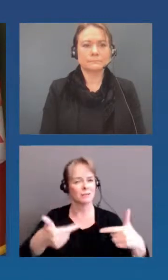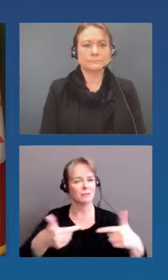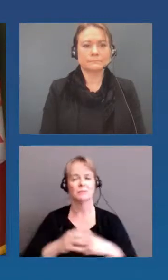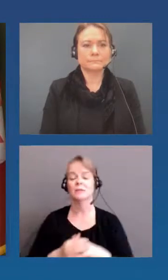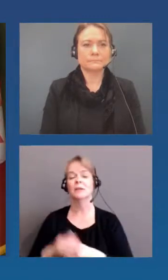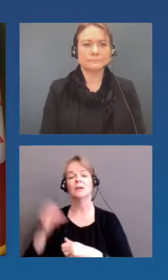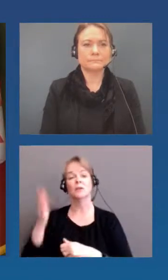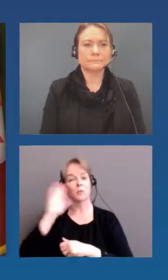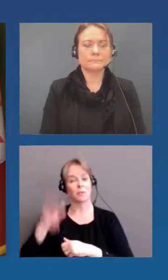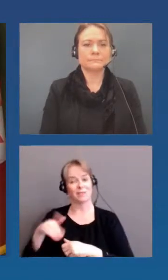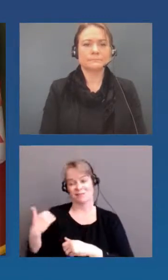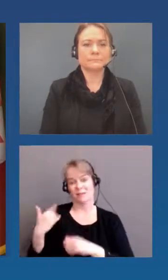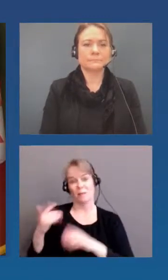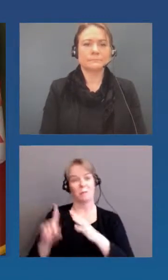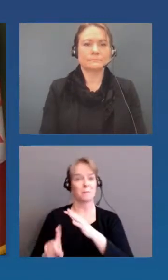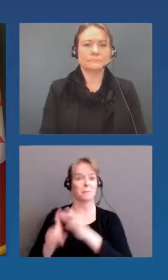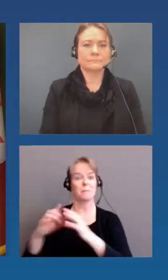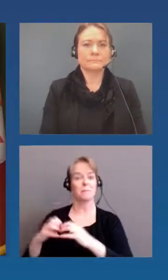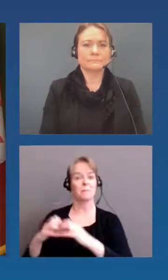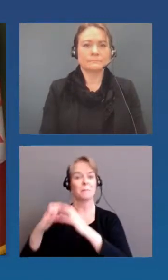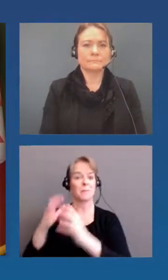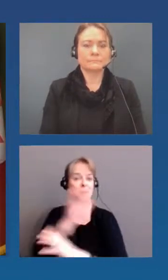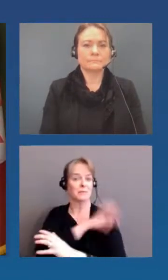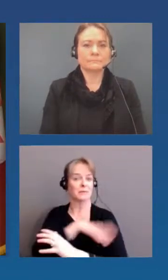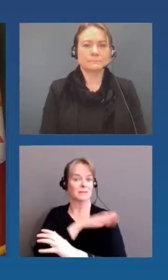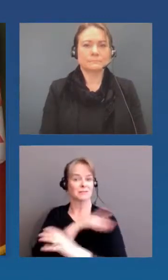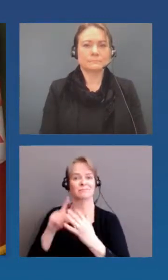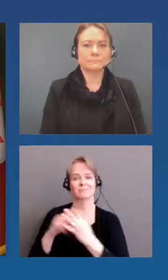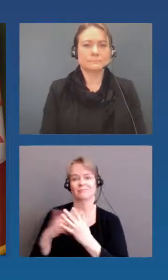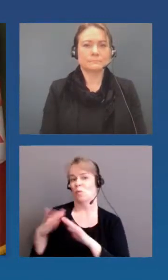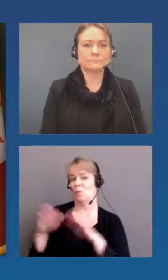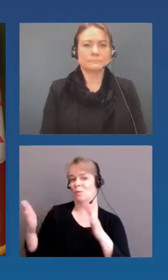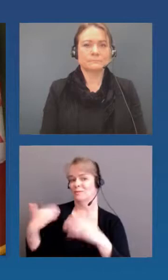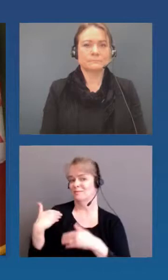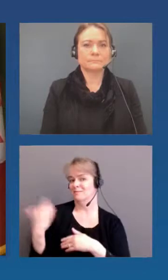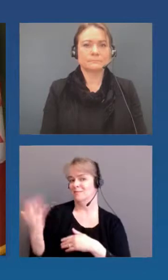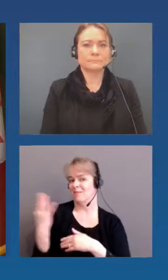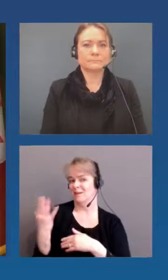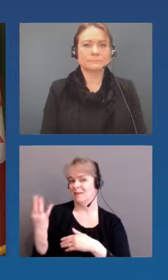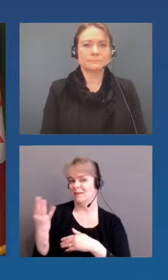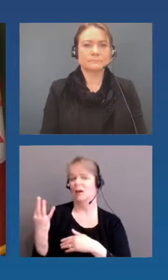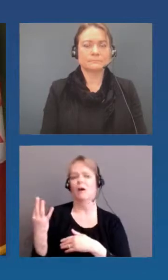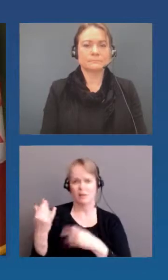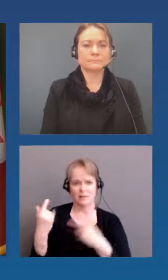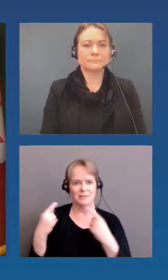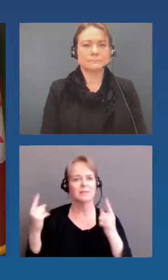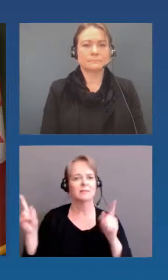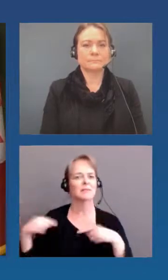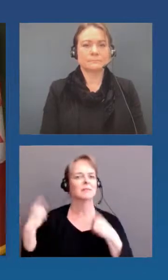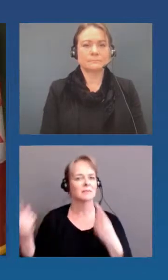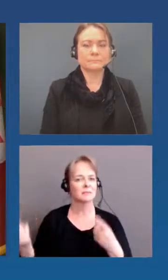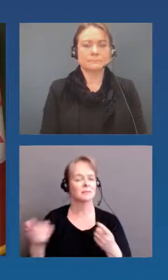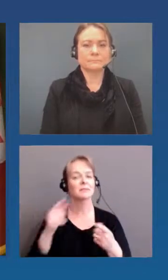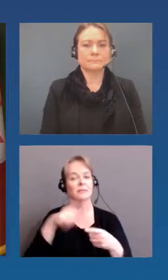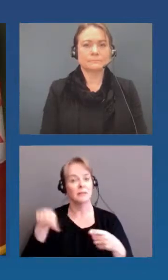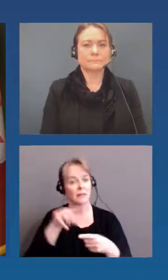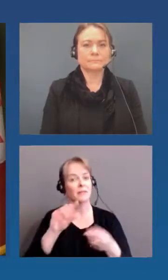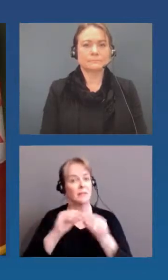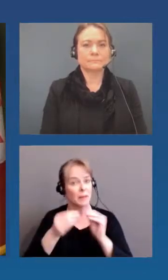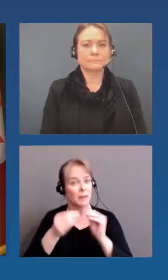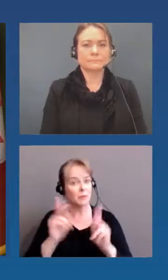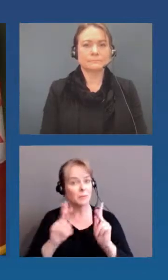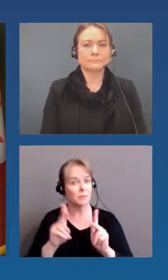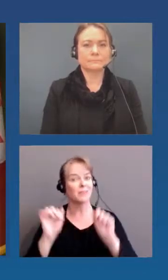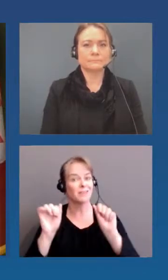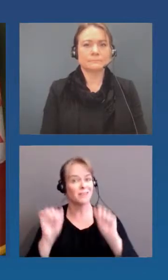opened this past Friday. These pop-up clinics have been a success, and the uptake of eligible residents receiving their vaccine